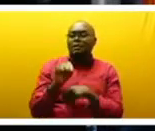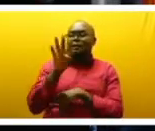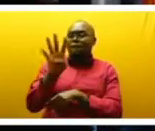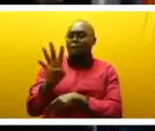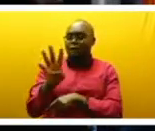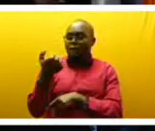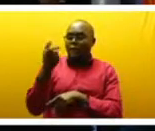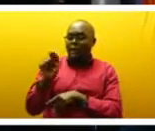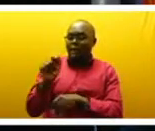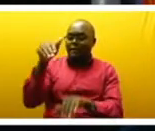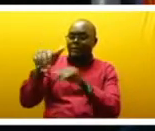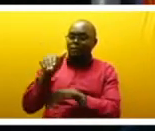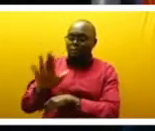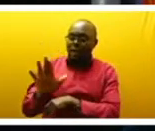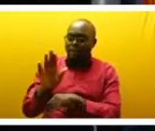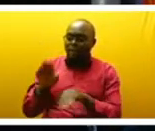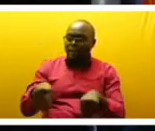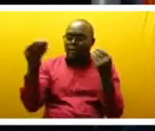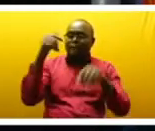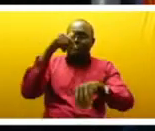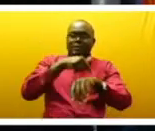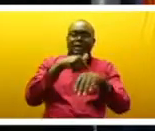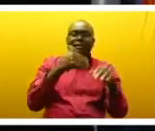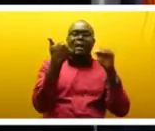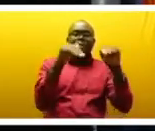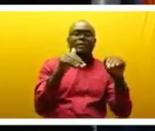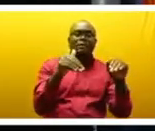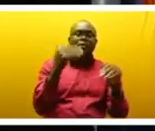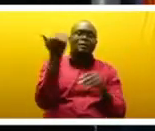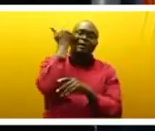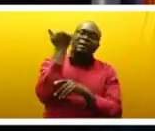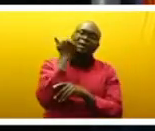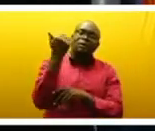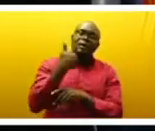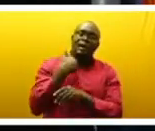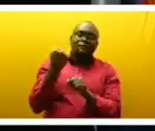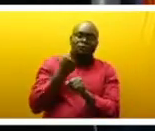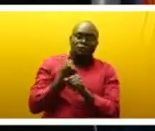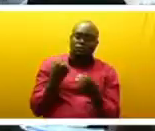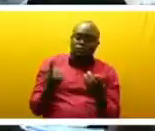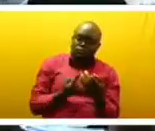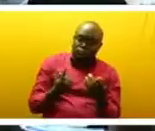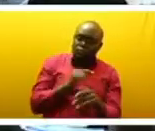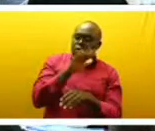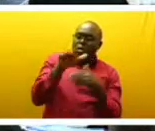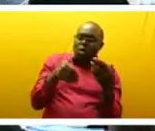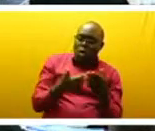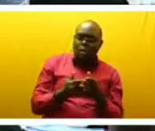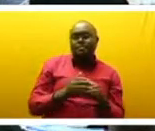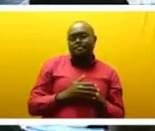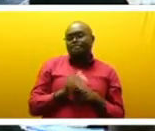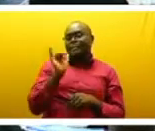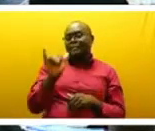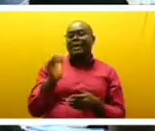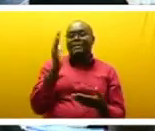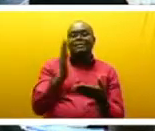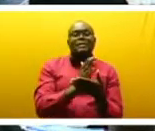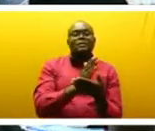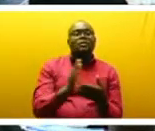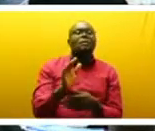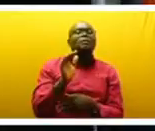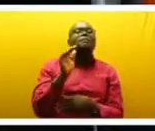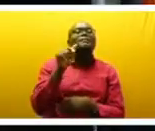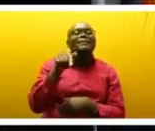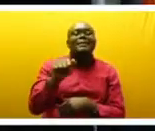Act. Now, I think given the time limitations that this court has to do a recount and a retally properly, that section is one that is